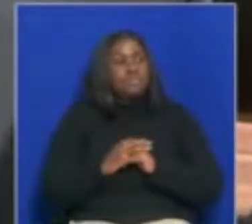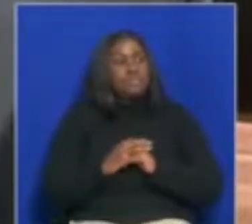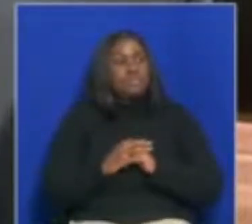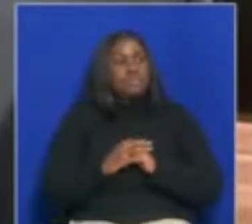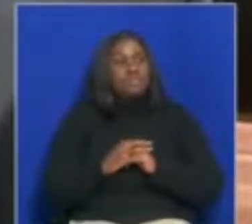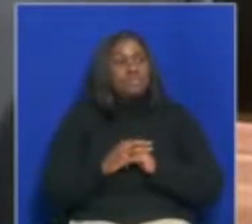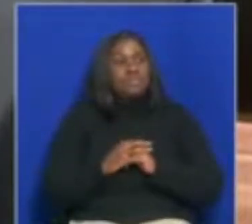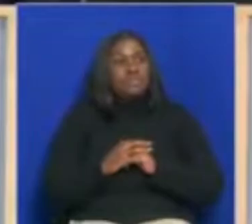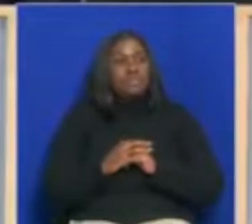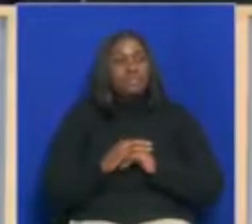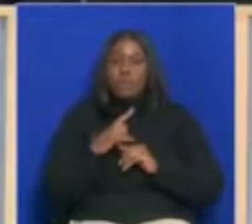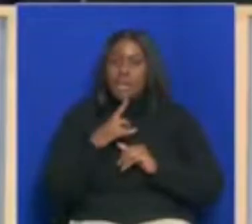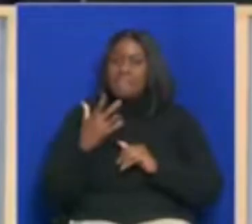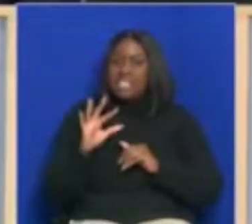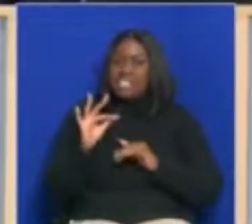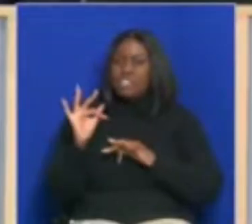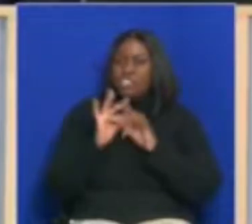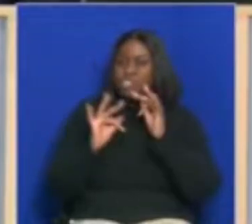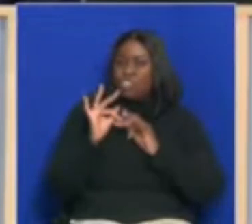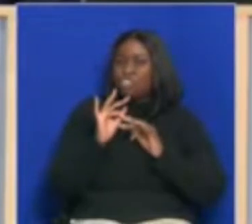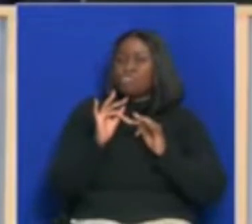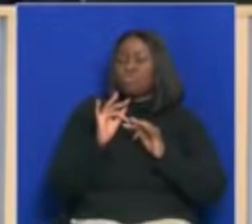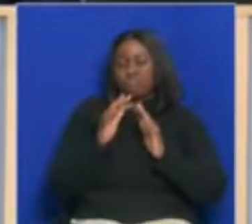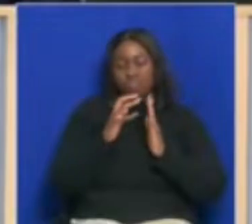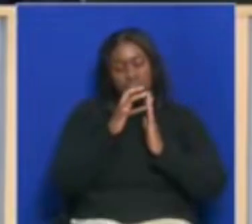your broad thesis, but there is,